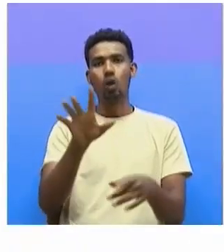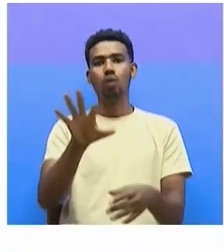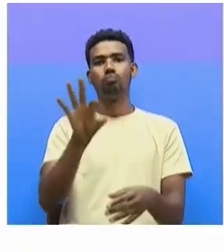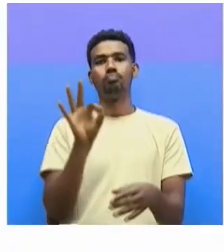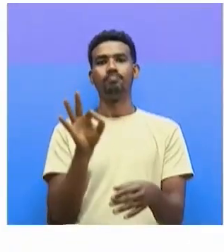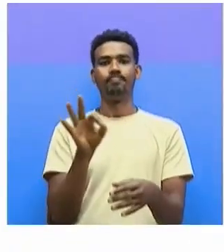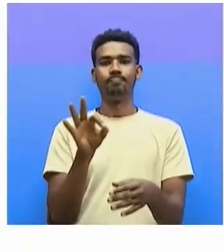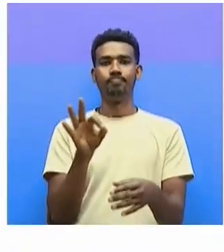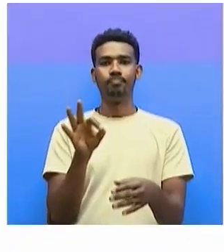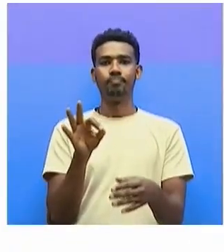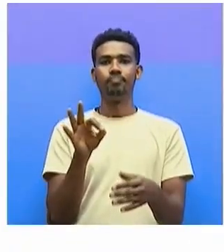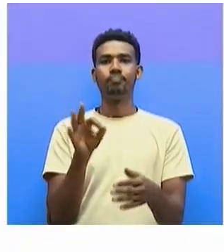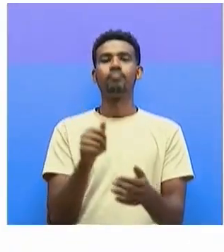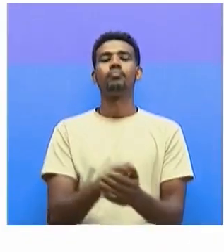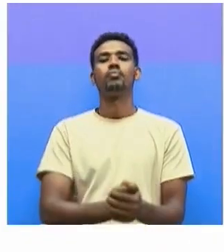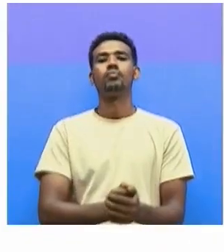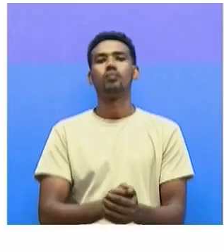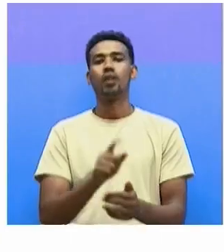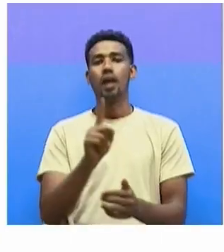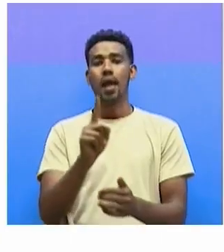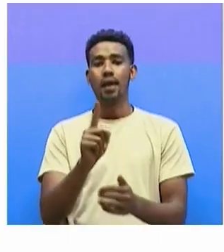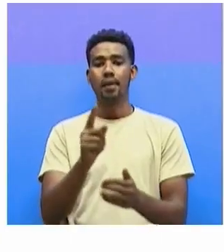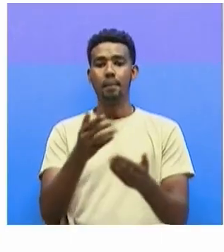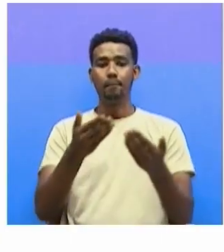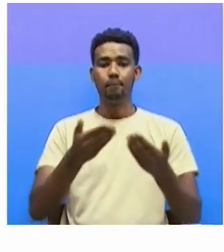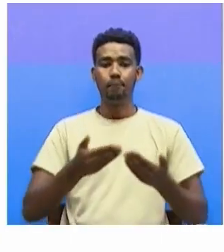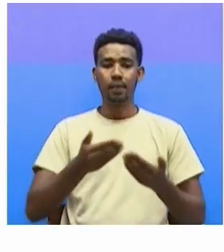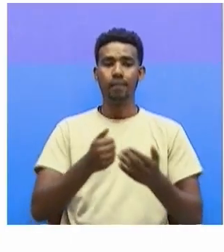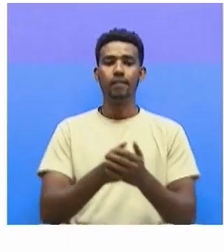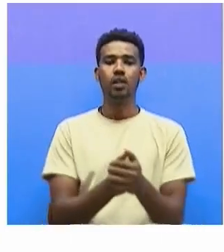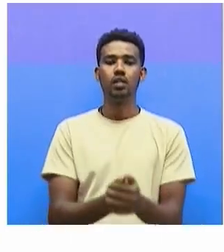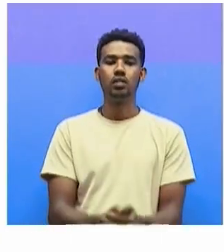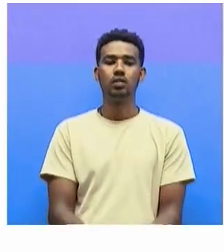I prefer